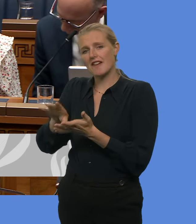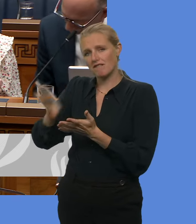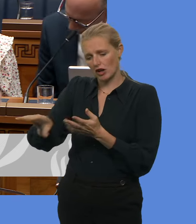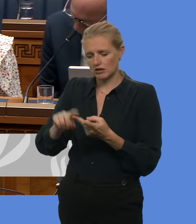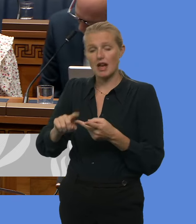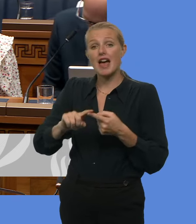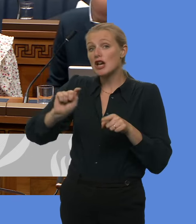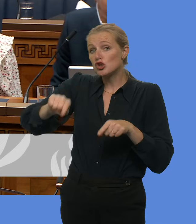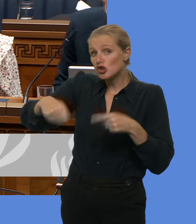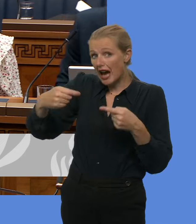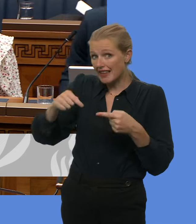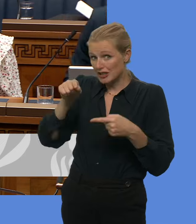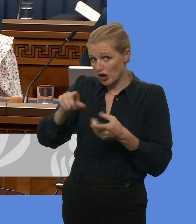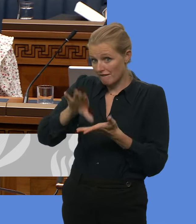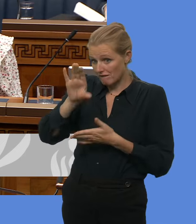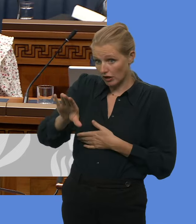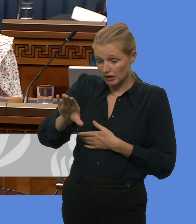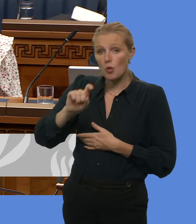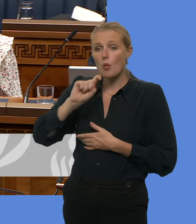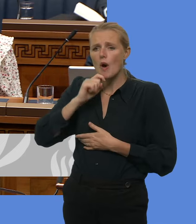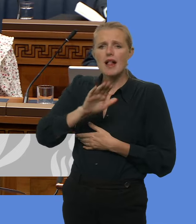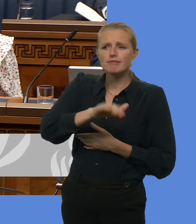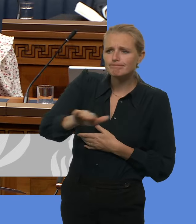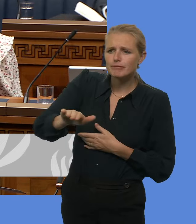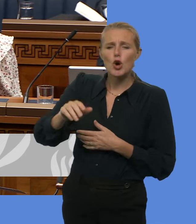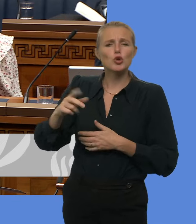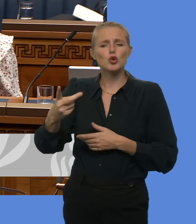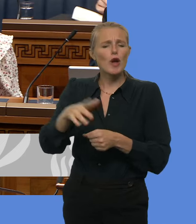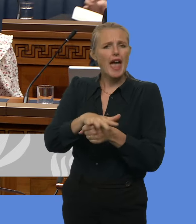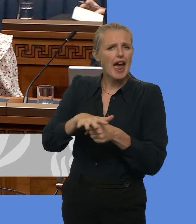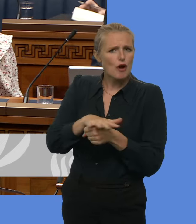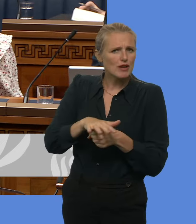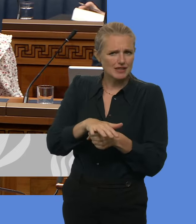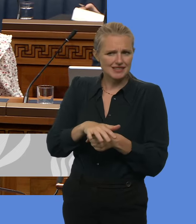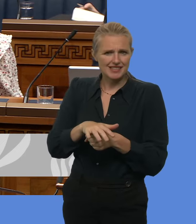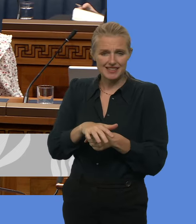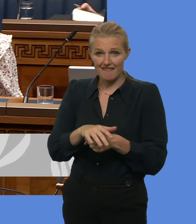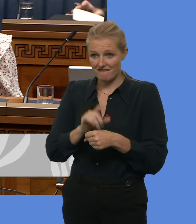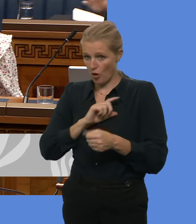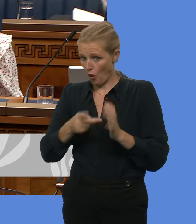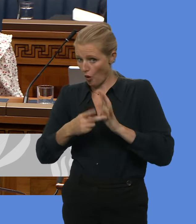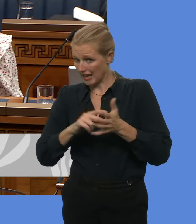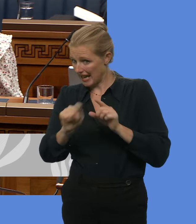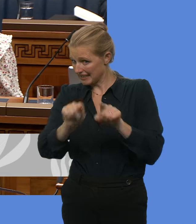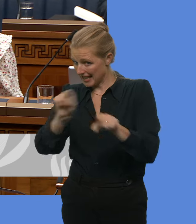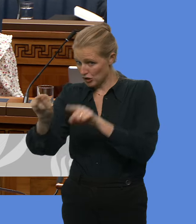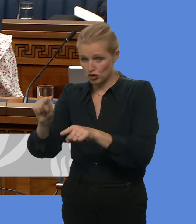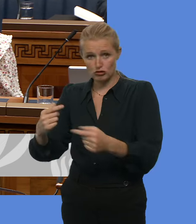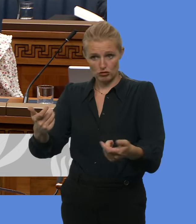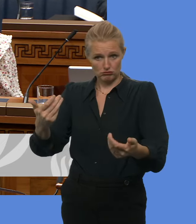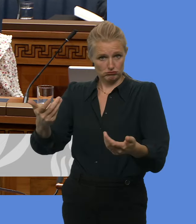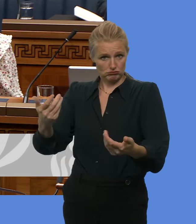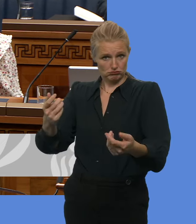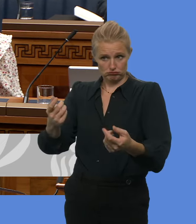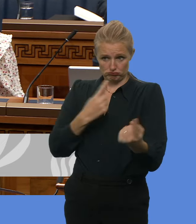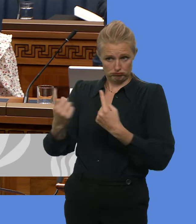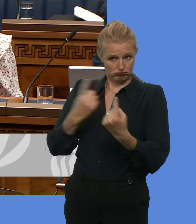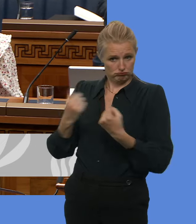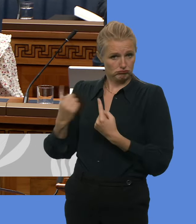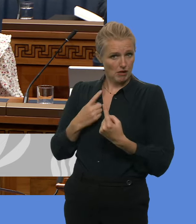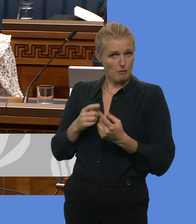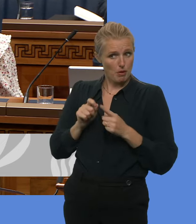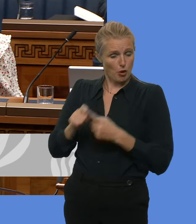around two key questions being put out to the sector and inviting invitations from organisations to come forward with proposals as to how to meet those